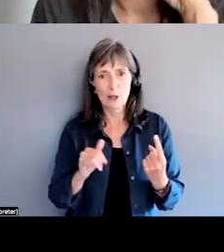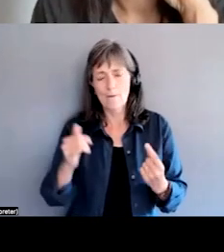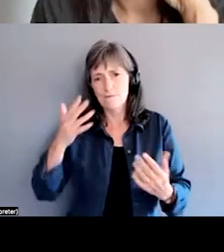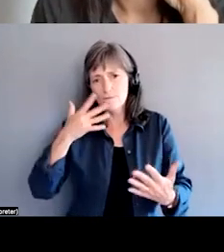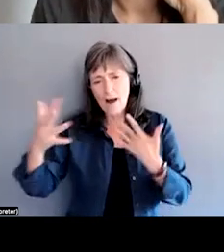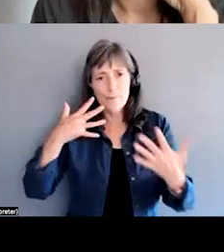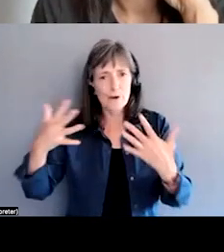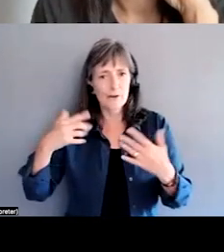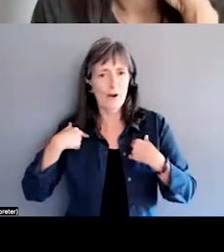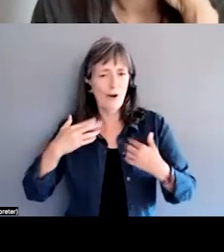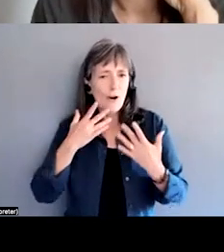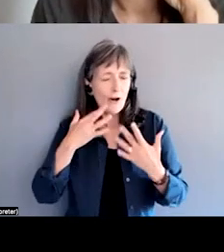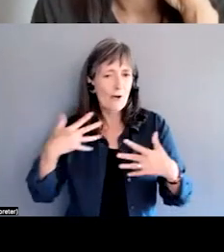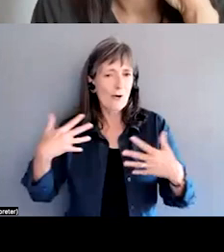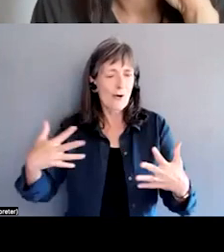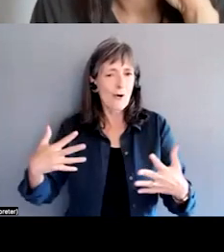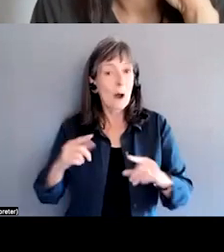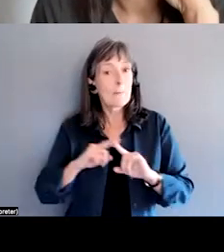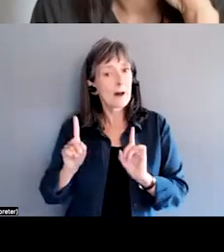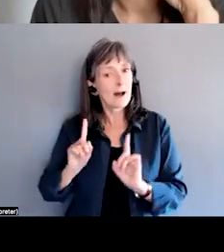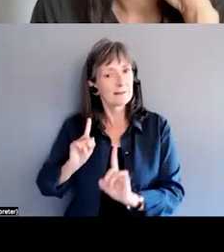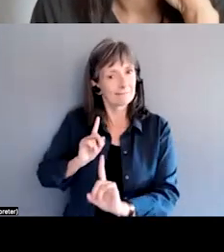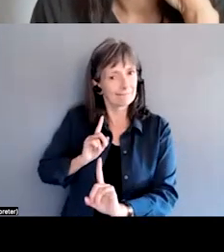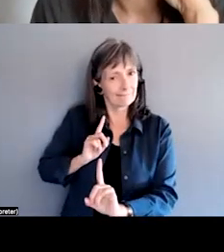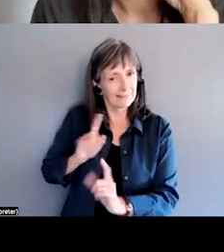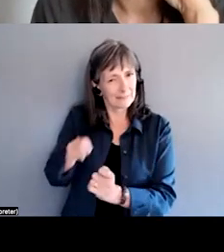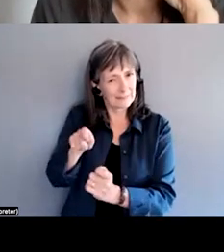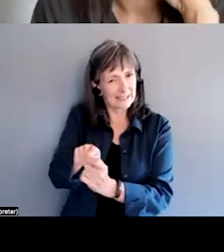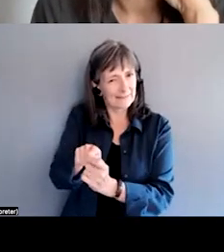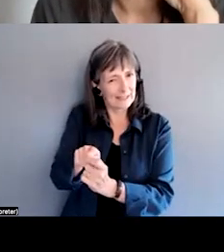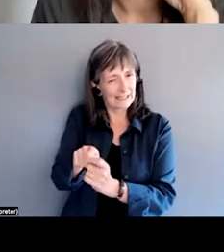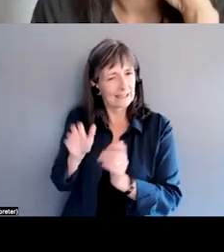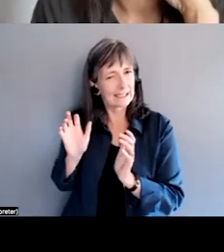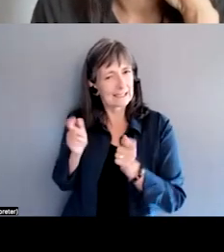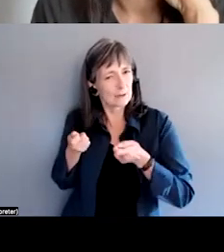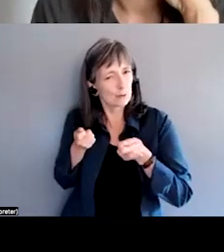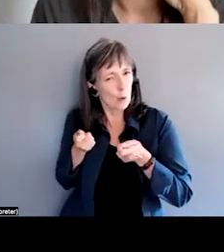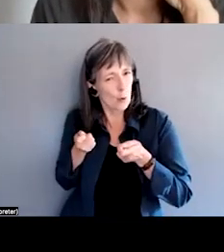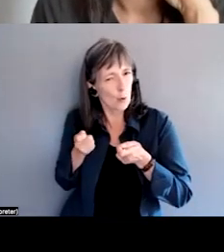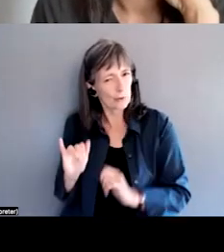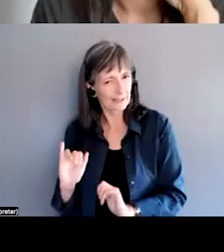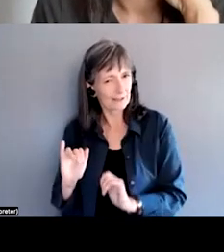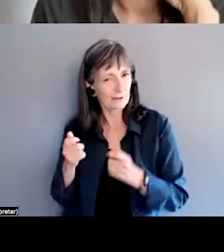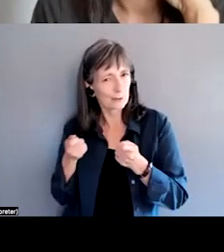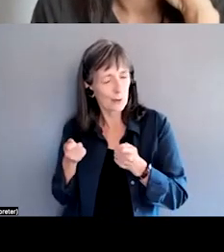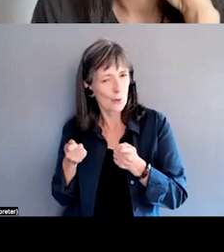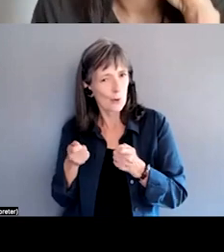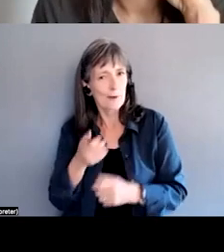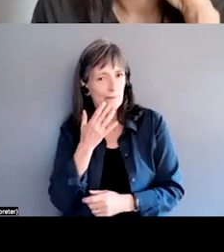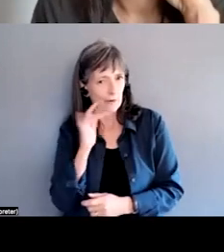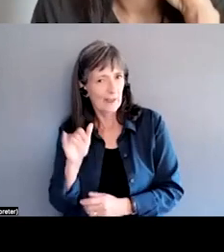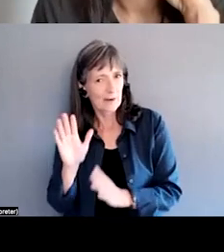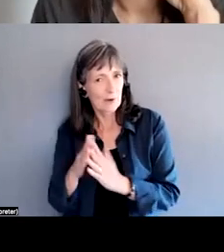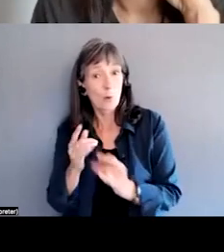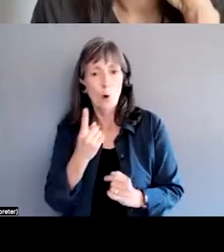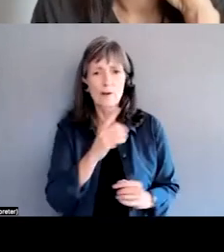vibrant, but it is so specifically like restrained. And I prefer the cover. There's a cover that's just